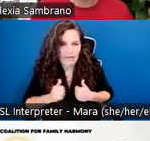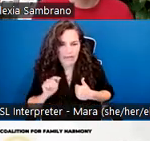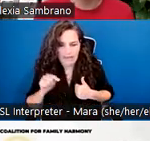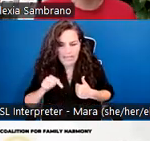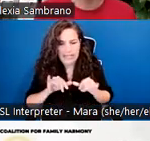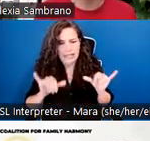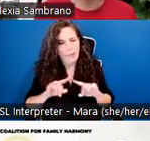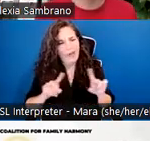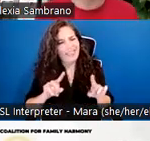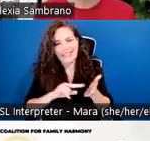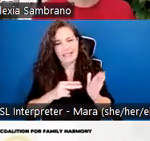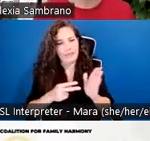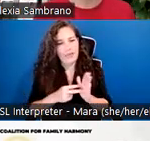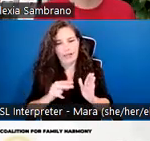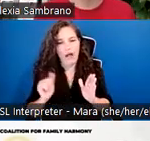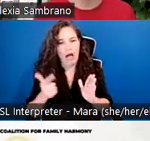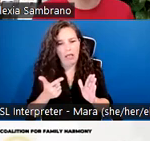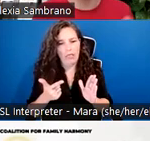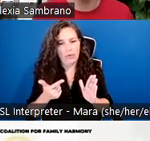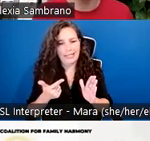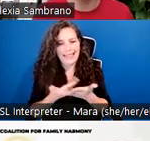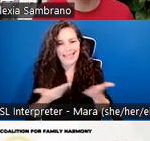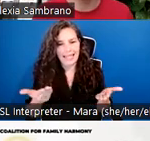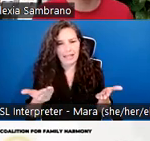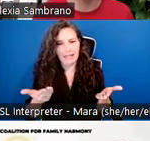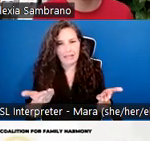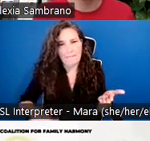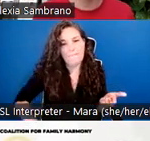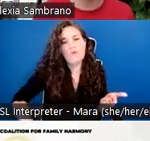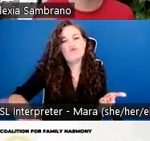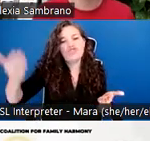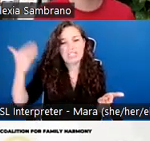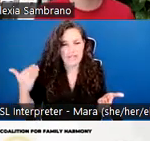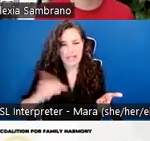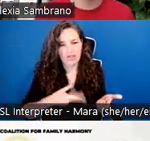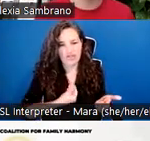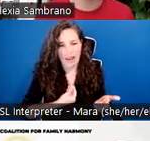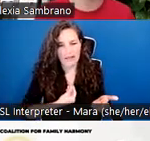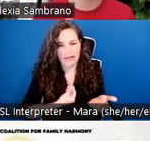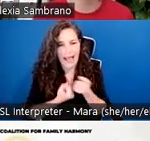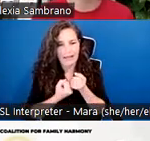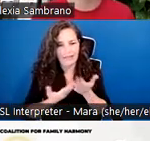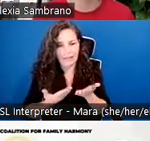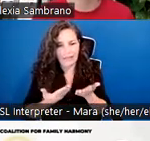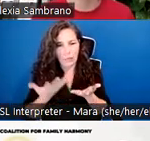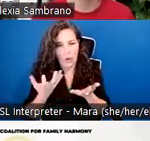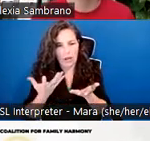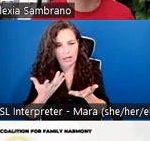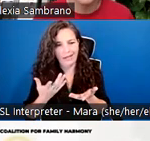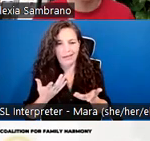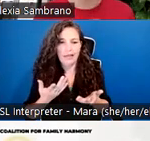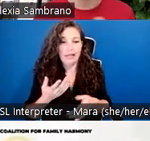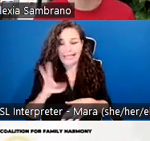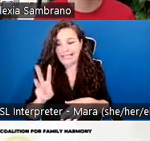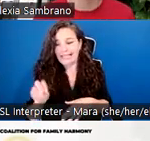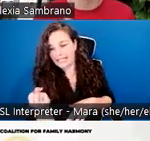these are not necessarily things that previous trans activists would have fought for themselves. So the work of queer activists in the 60s, 70s, and 80s